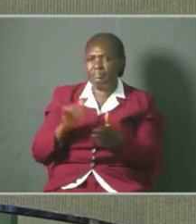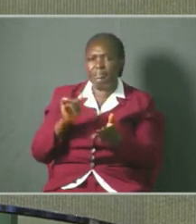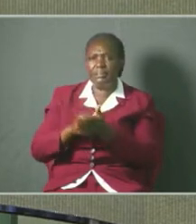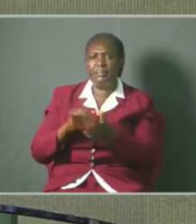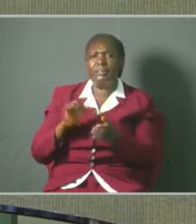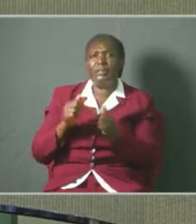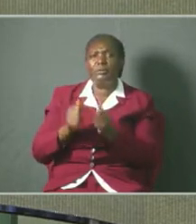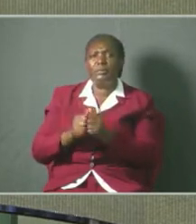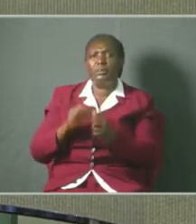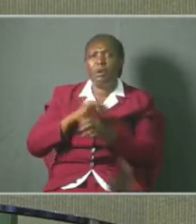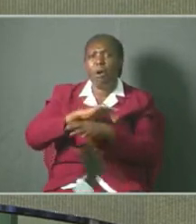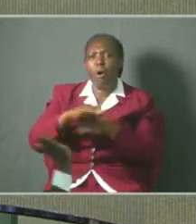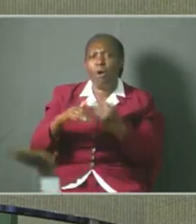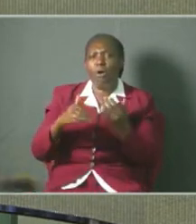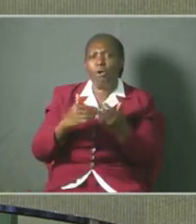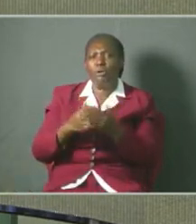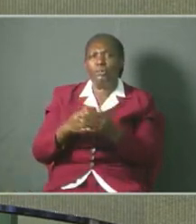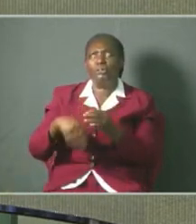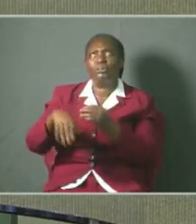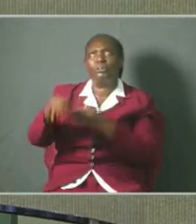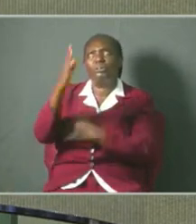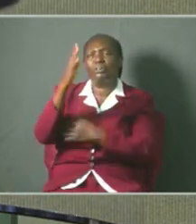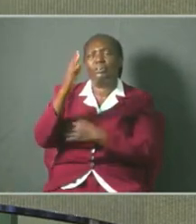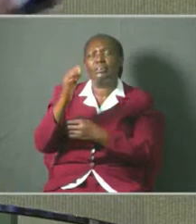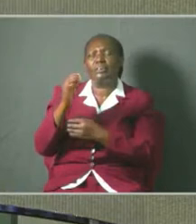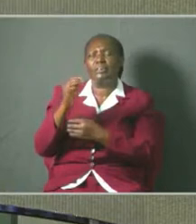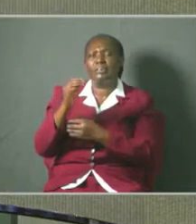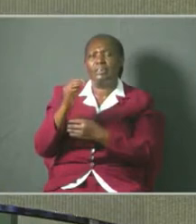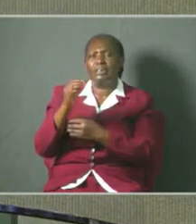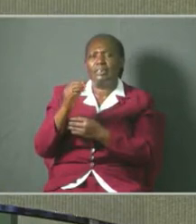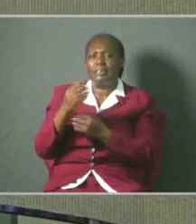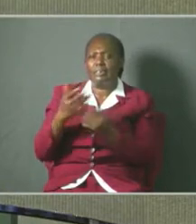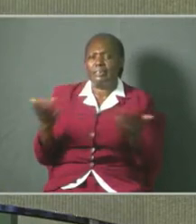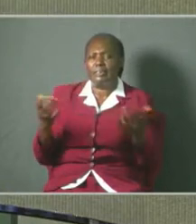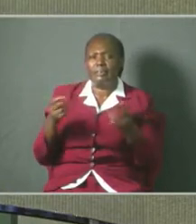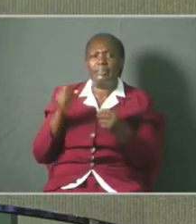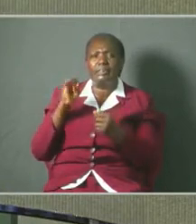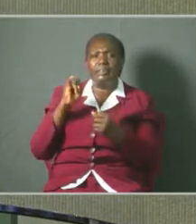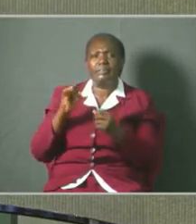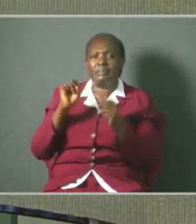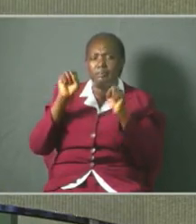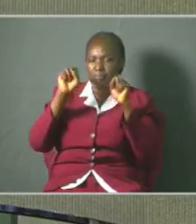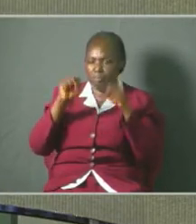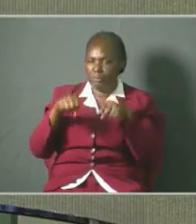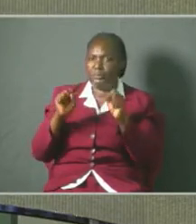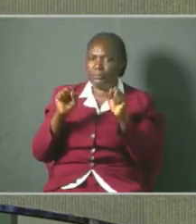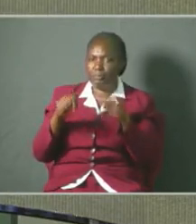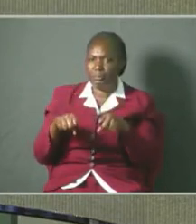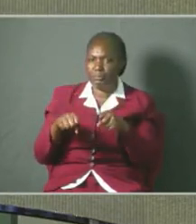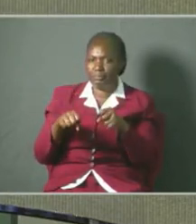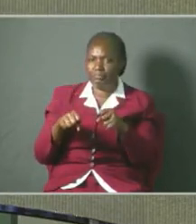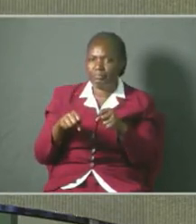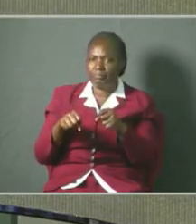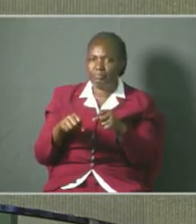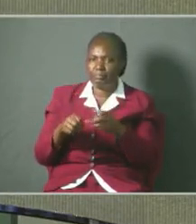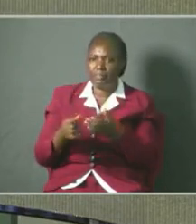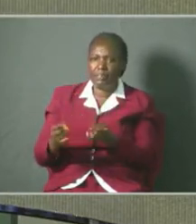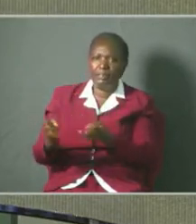evangelism? God bless you. I'm going to ask my elder, you come and pray with us as we finish this